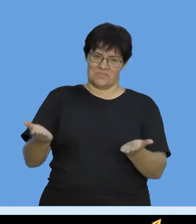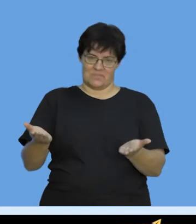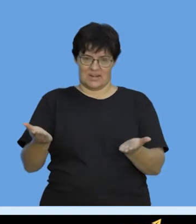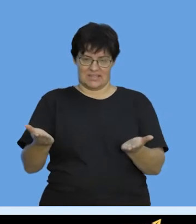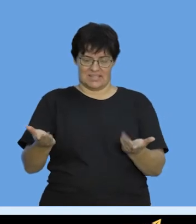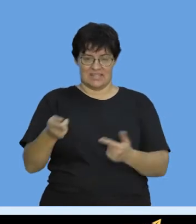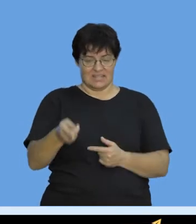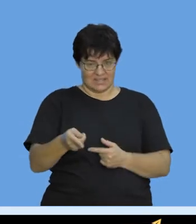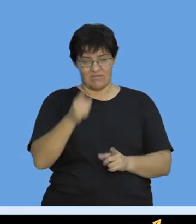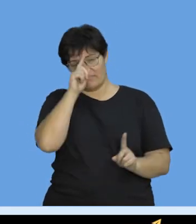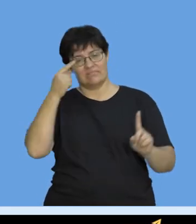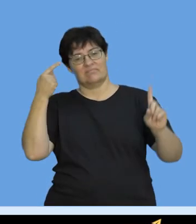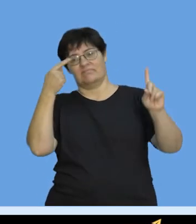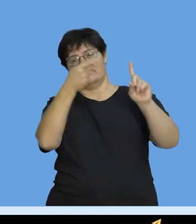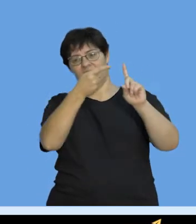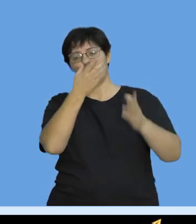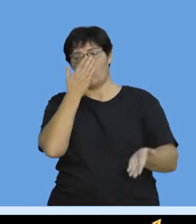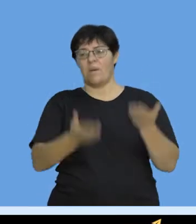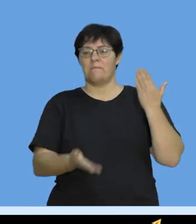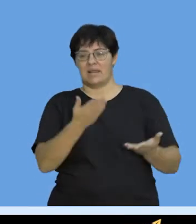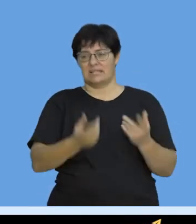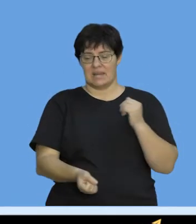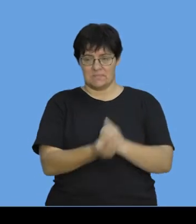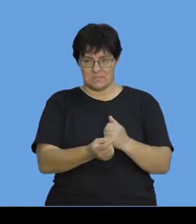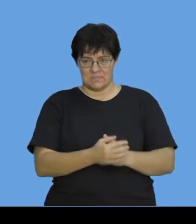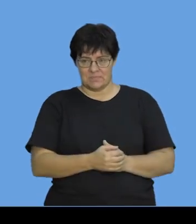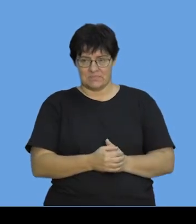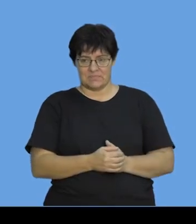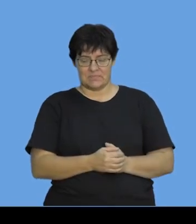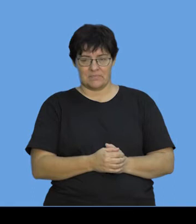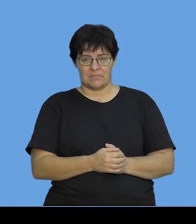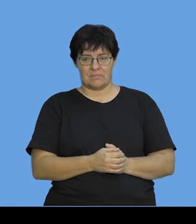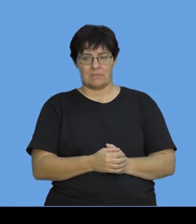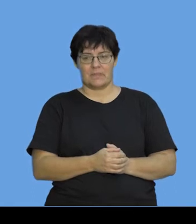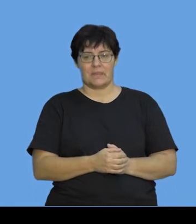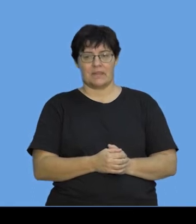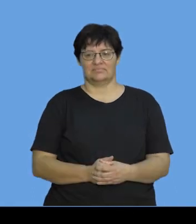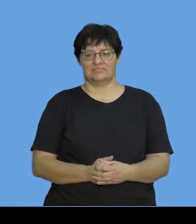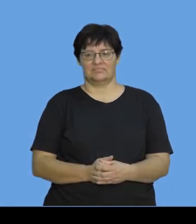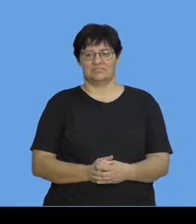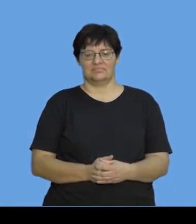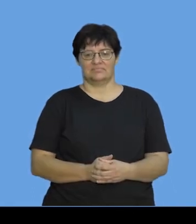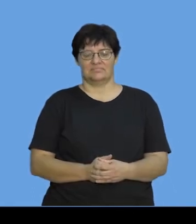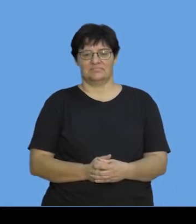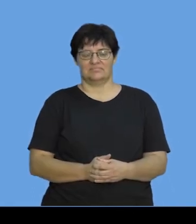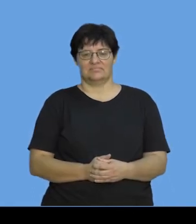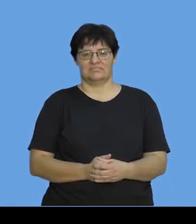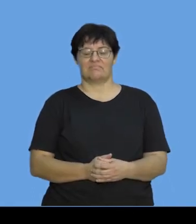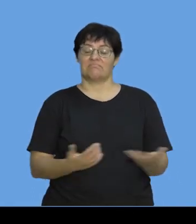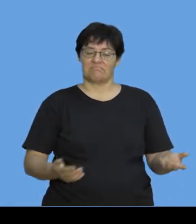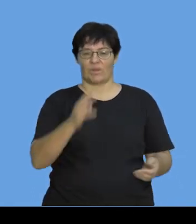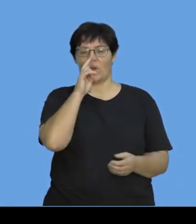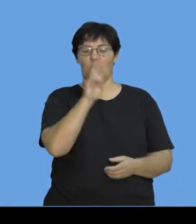idea in as far as the balancing act is concerned, right, okay? Now let's look at